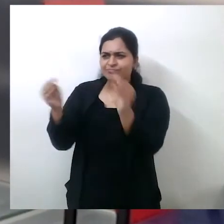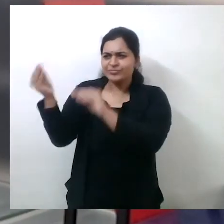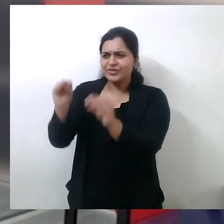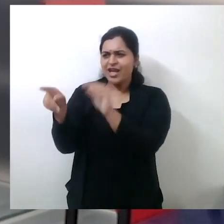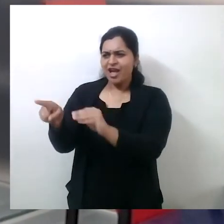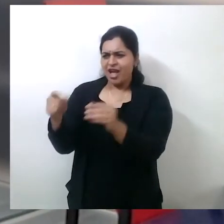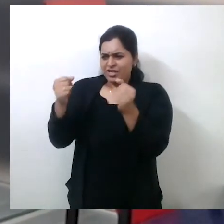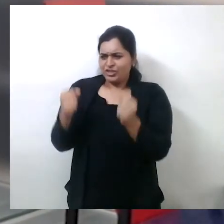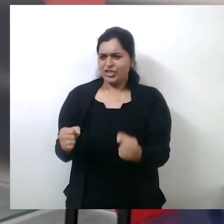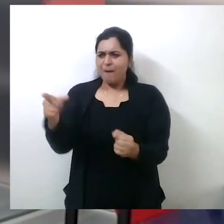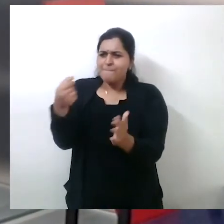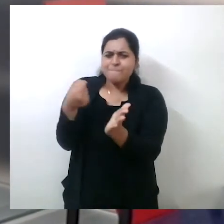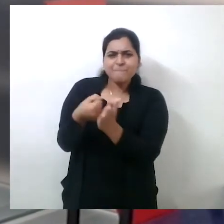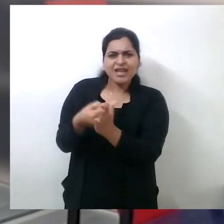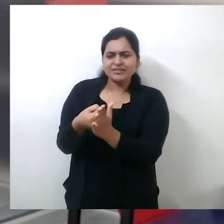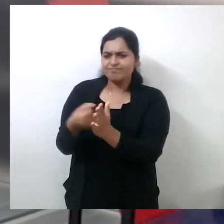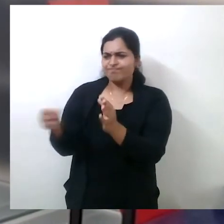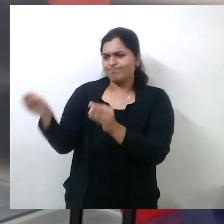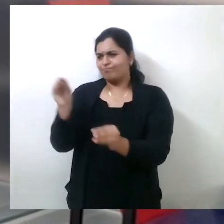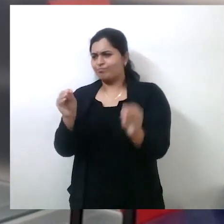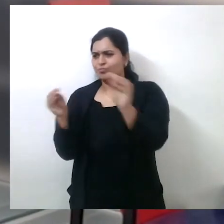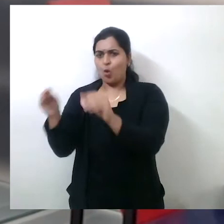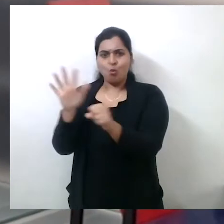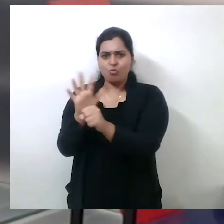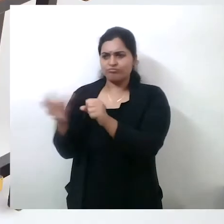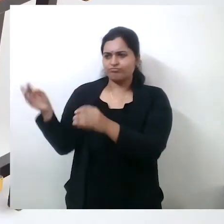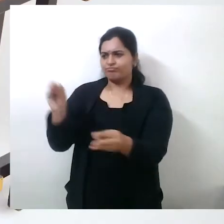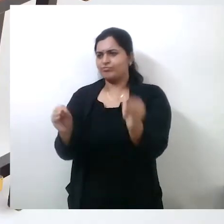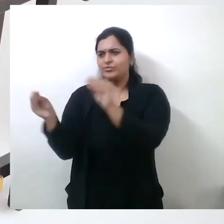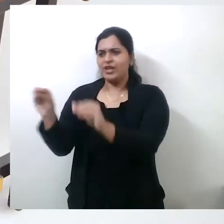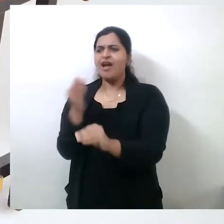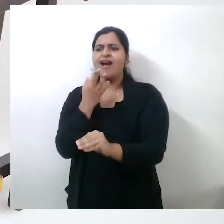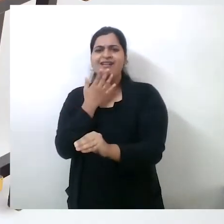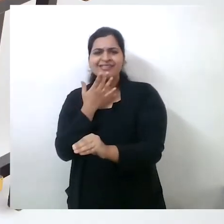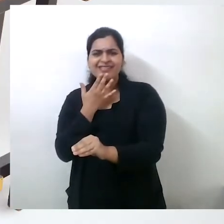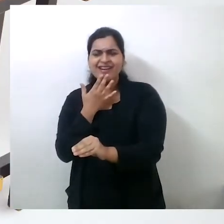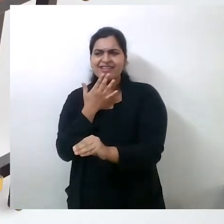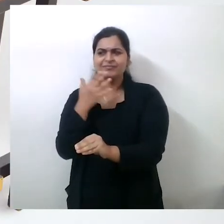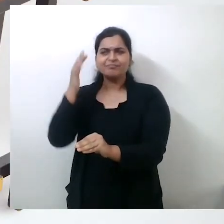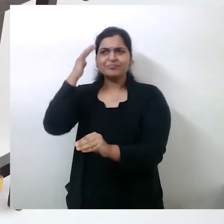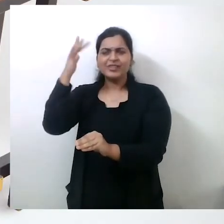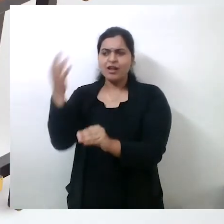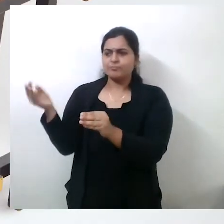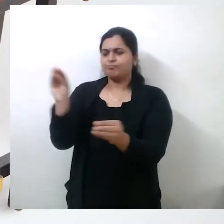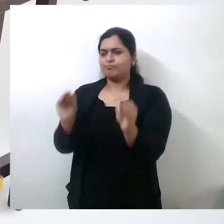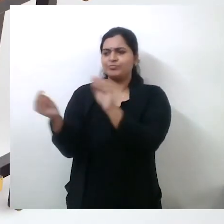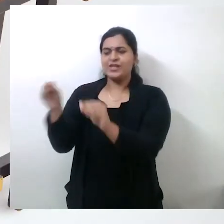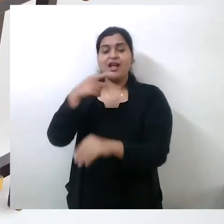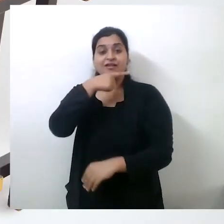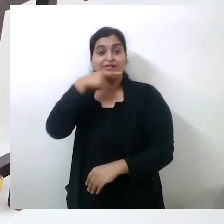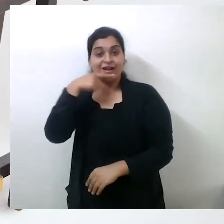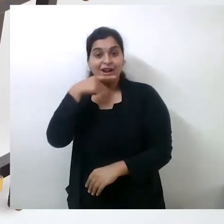create a chair out of the most essential elements in terms of geometric shapes, but also in terms of the